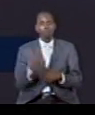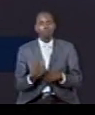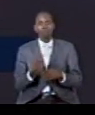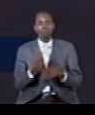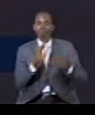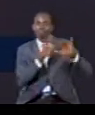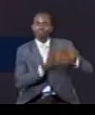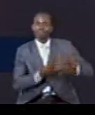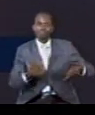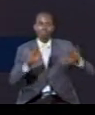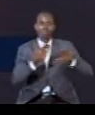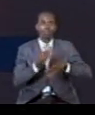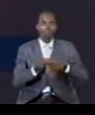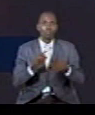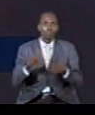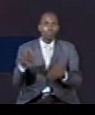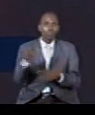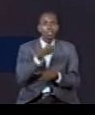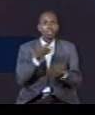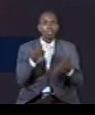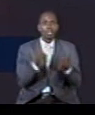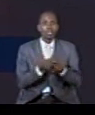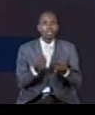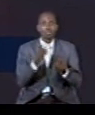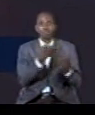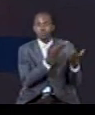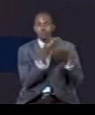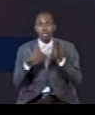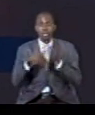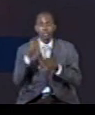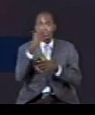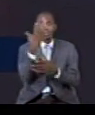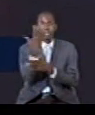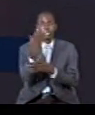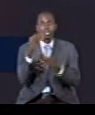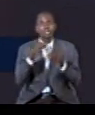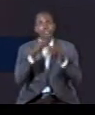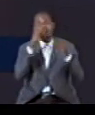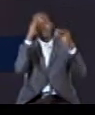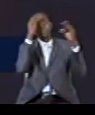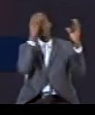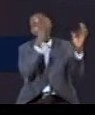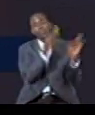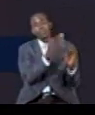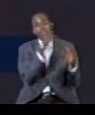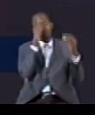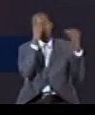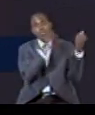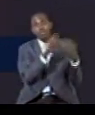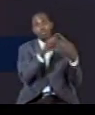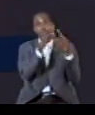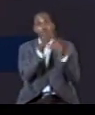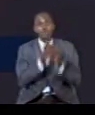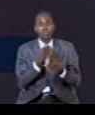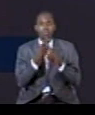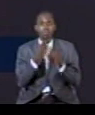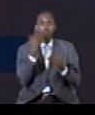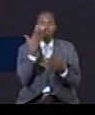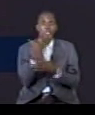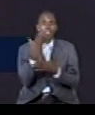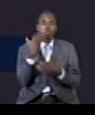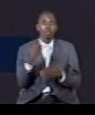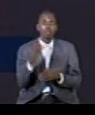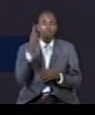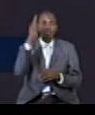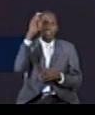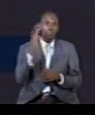unto you as you stretch out your hand in faith to receive as the man of God ministers. Here we